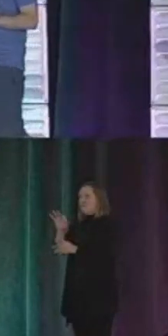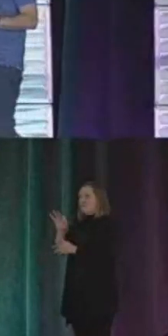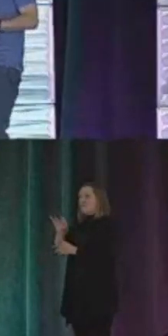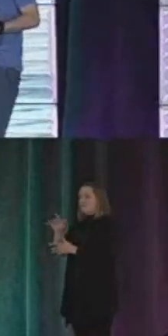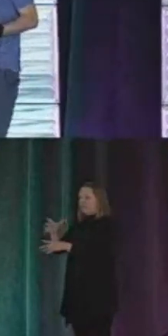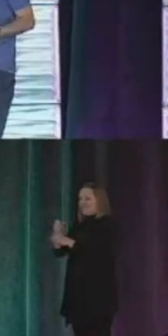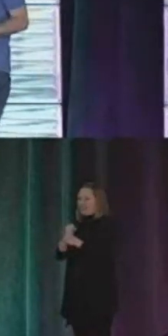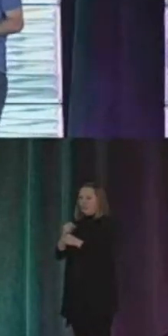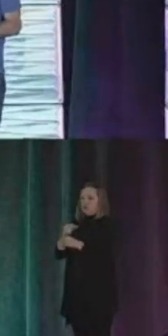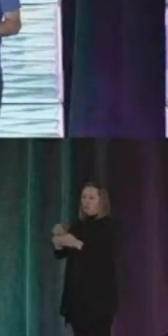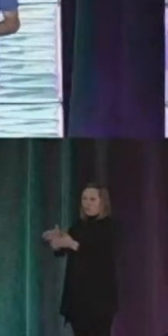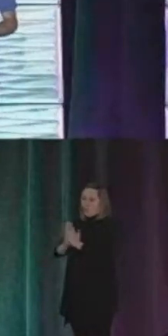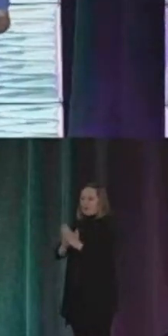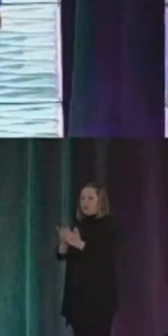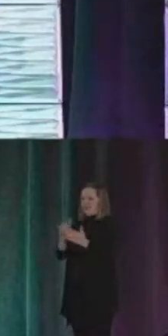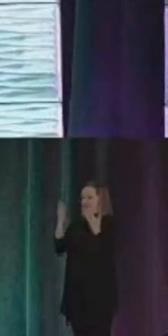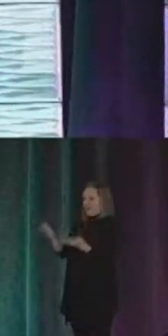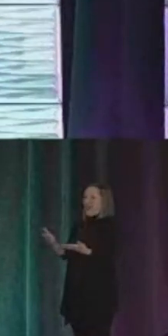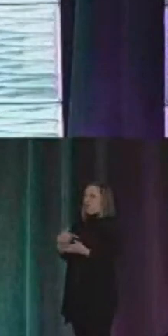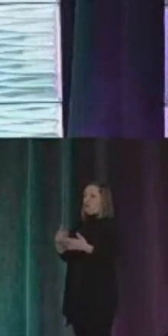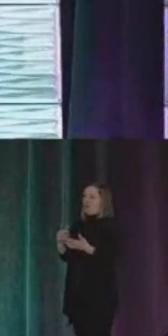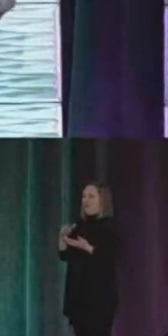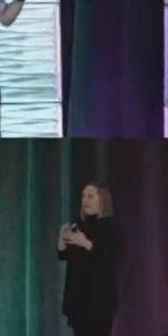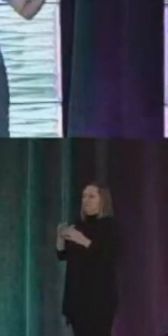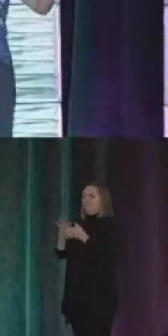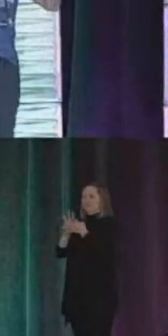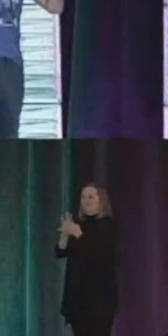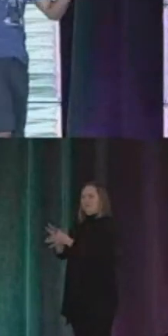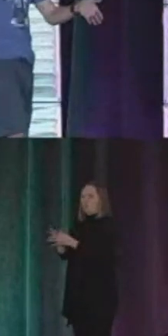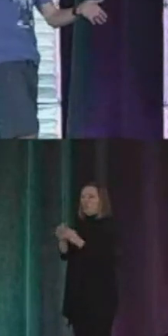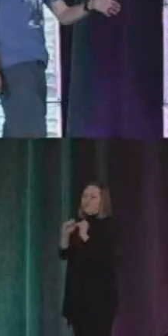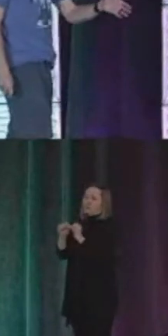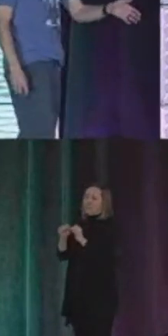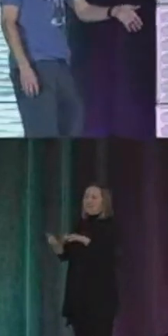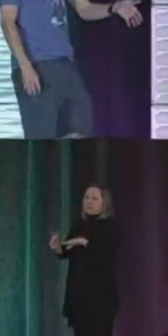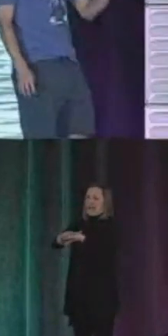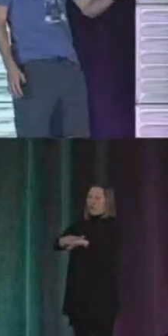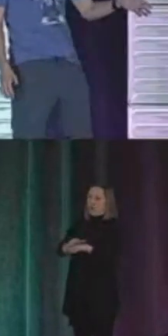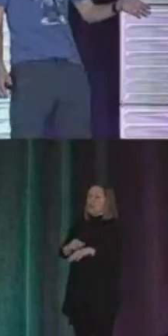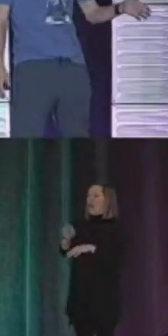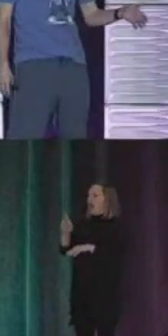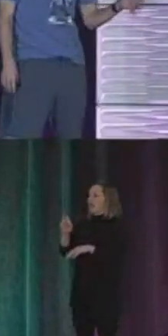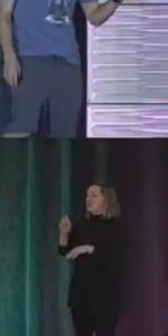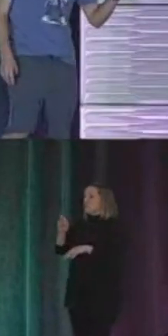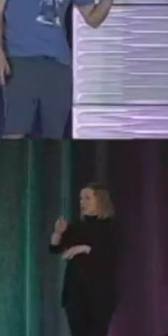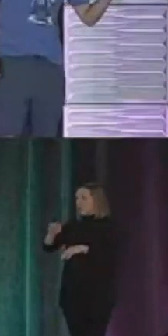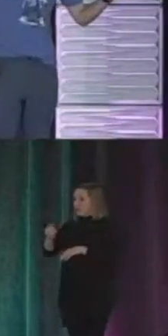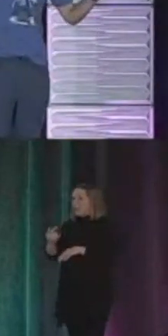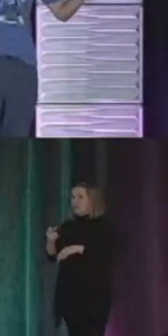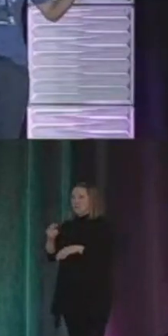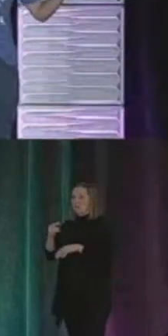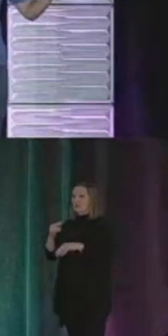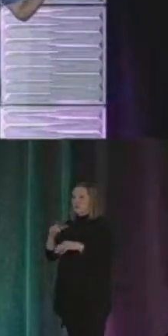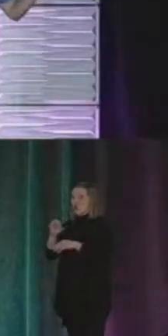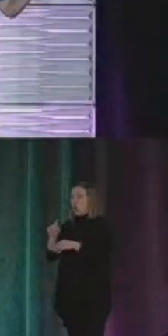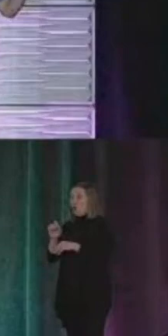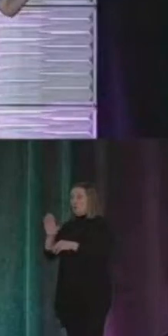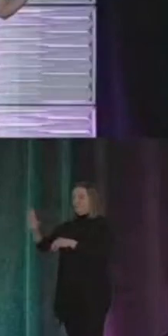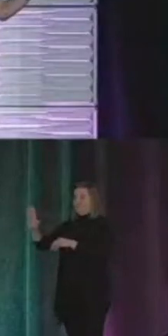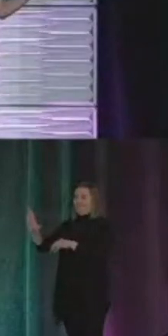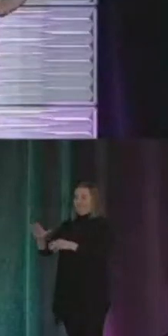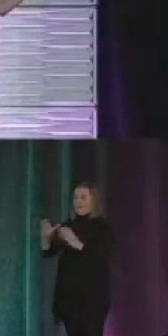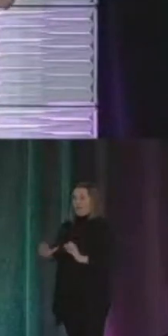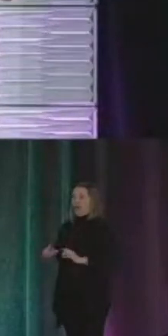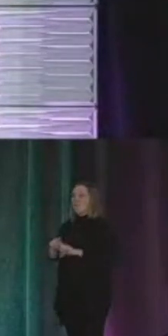code is on the server, and that communicates with our persistence layer. And then the rendering code, it's on the client, but as